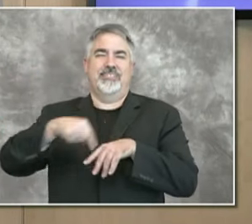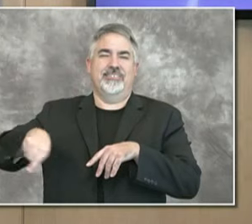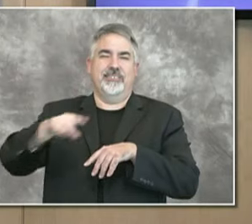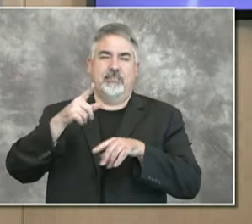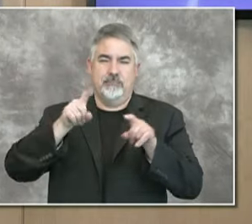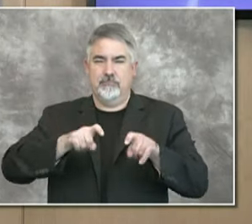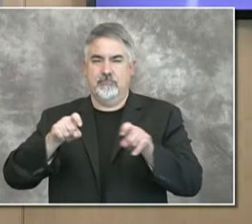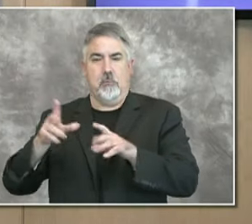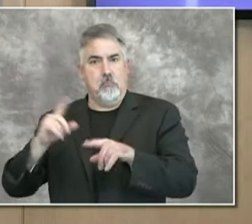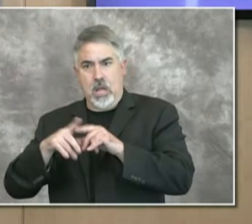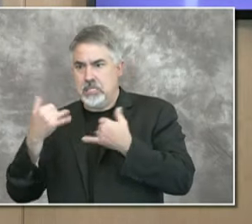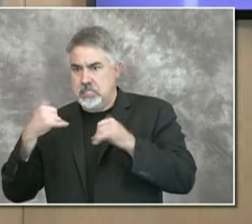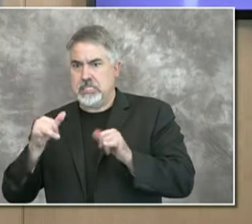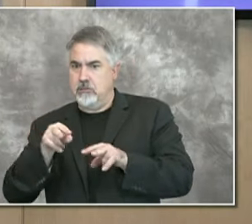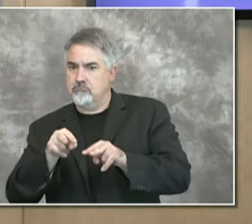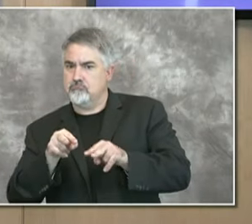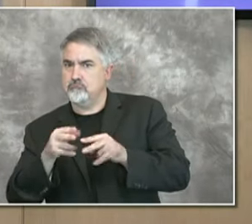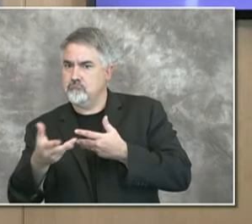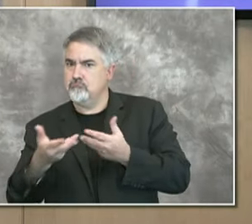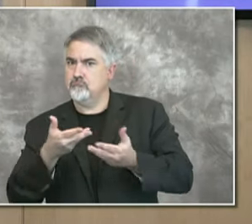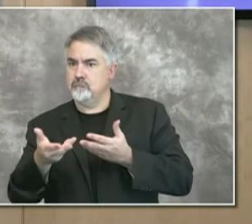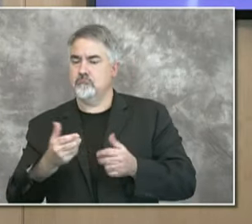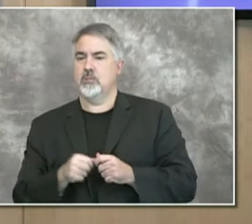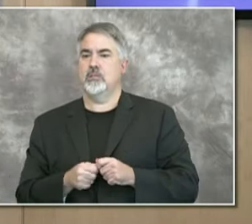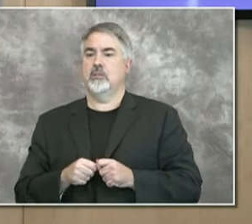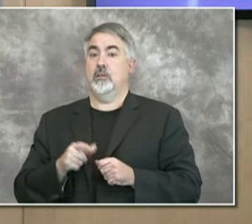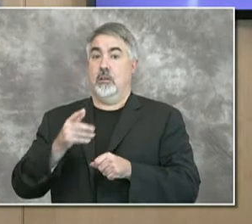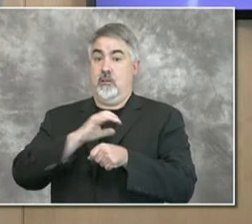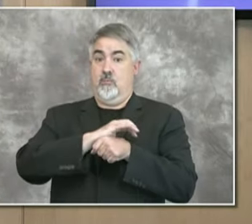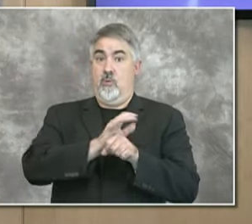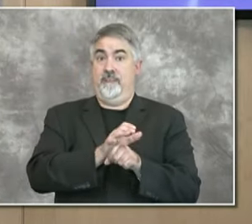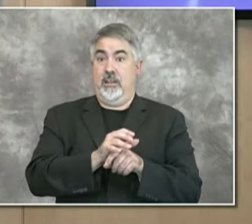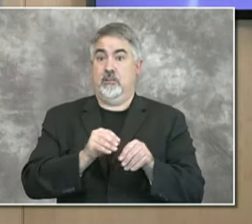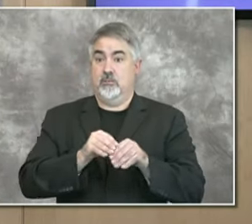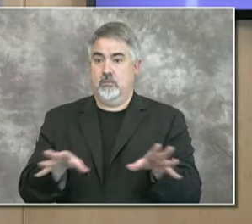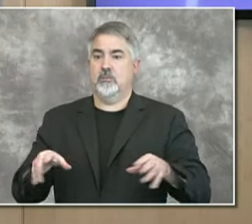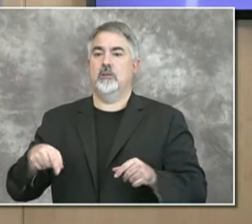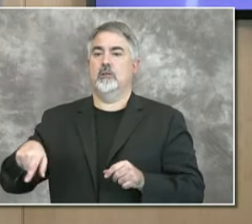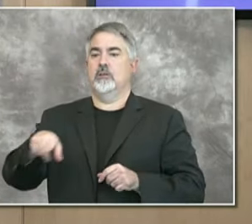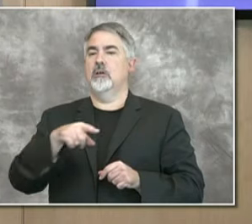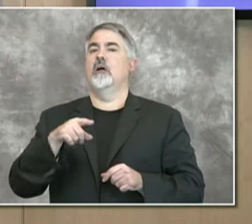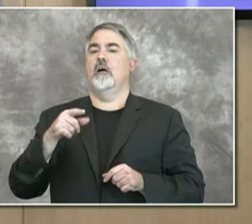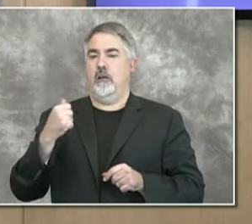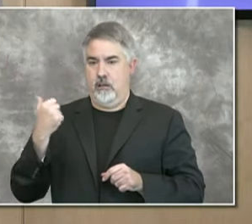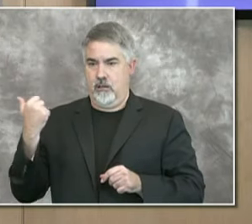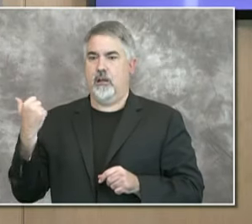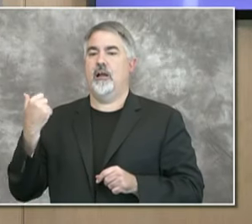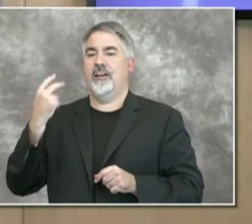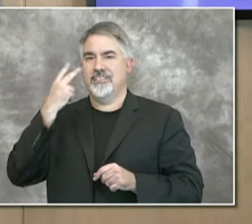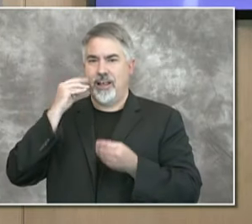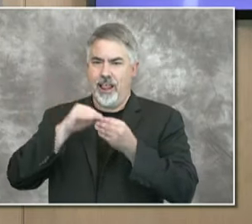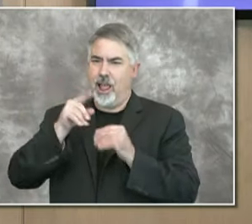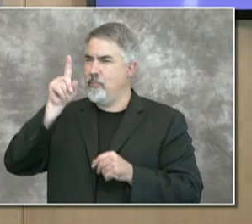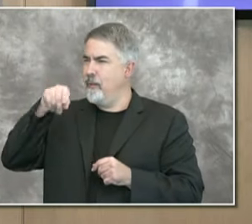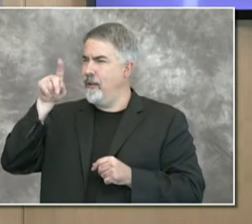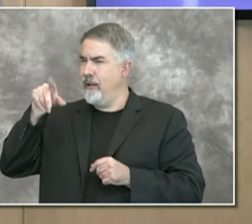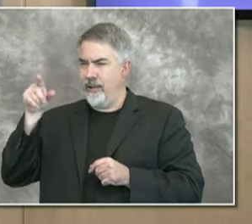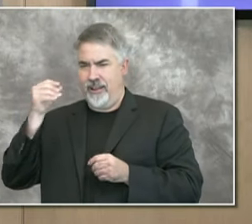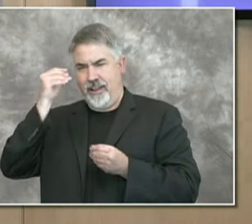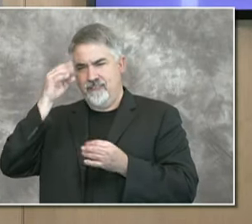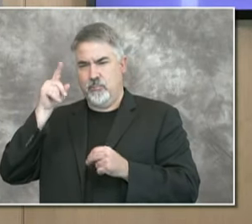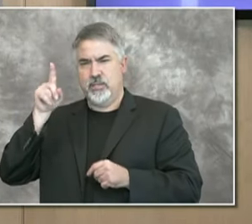but given these current circumstances and given the tables that we have talked about of